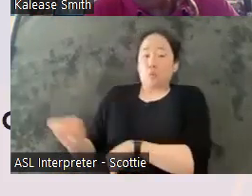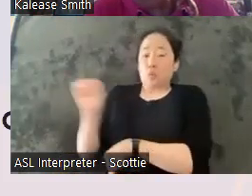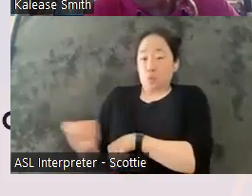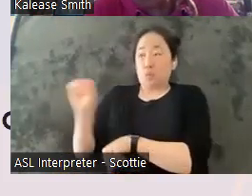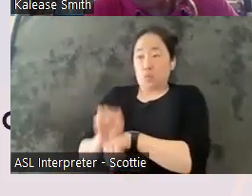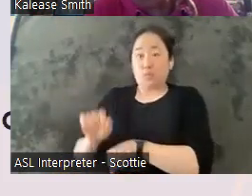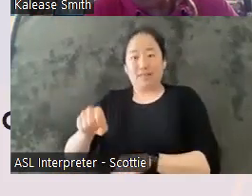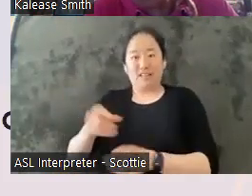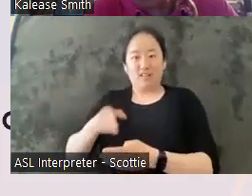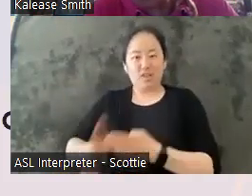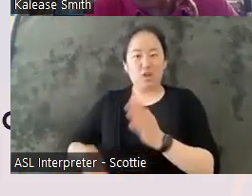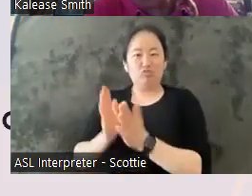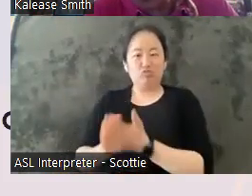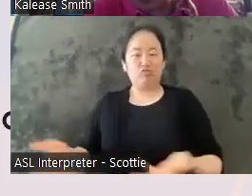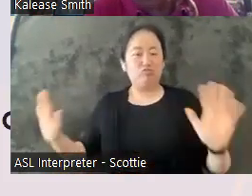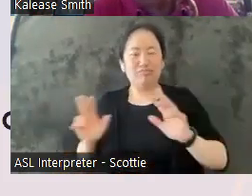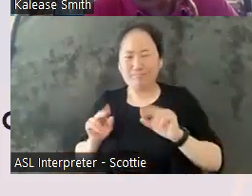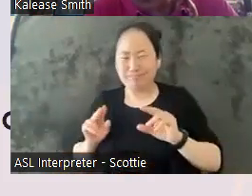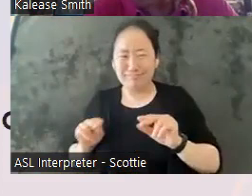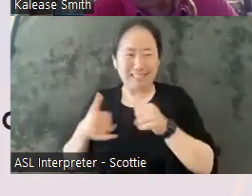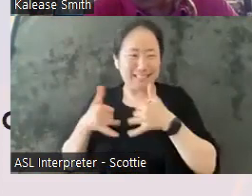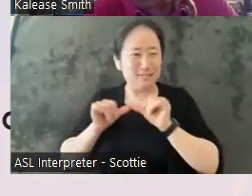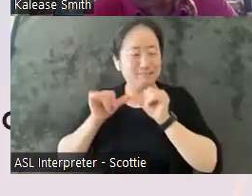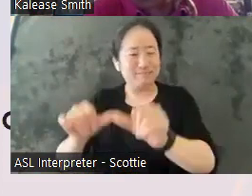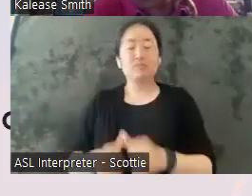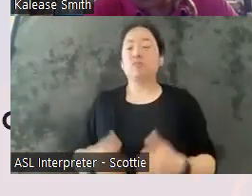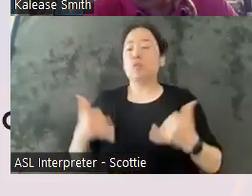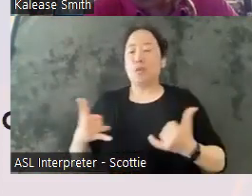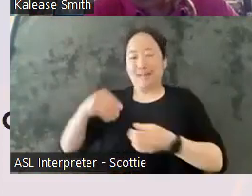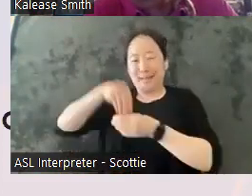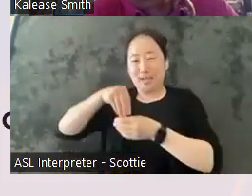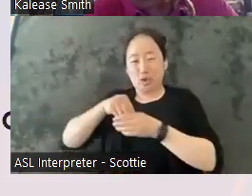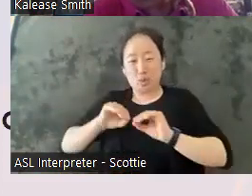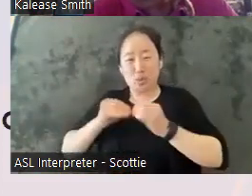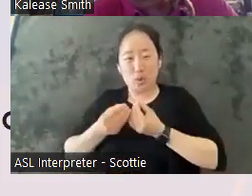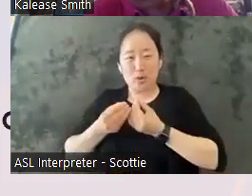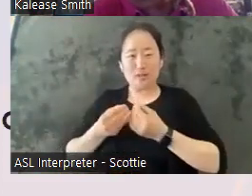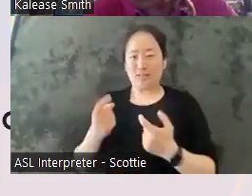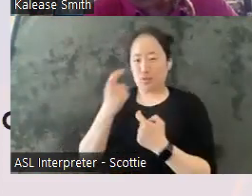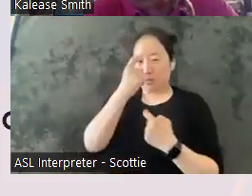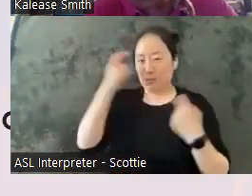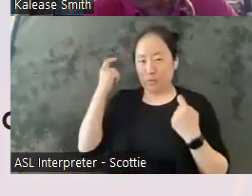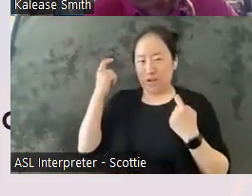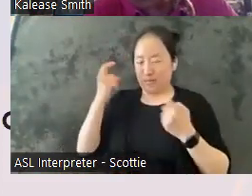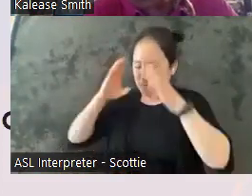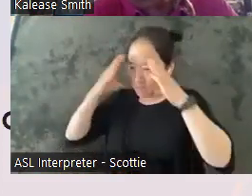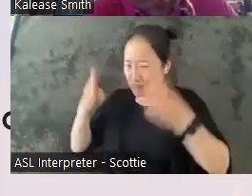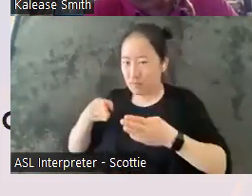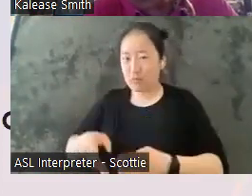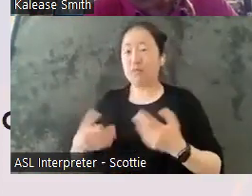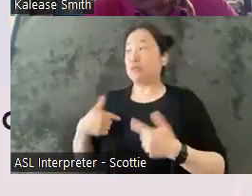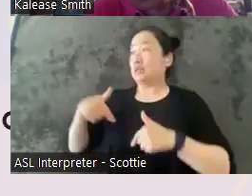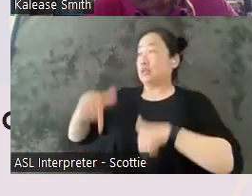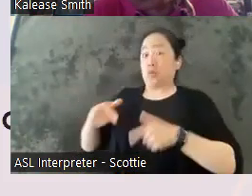some organizational trauma work. And so that means whether the trauma that we might have experienced at our time at